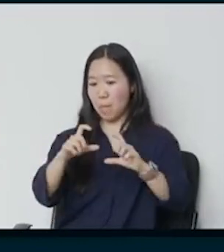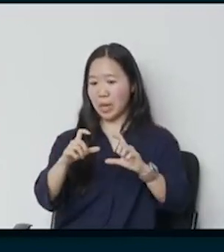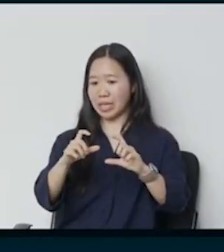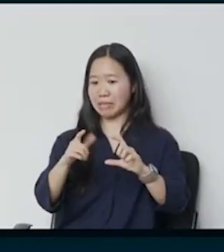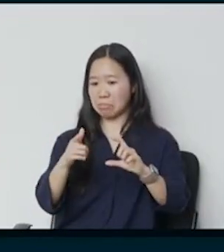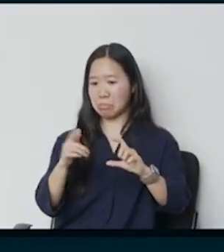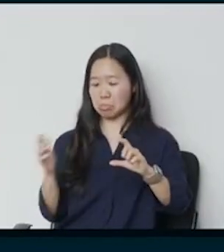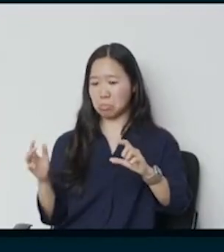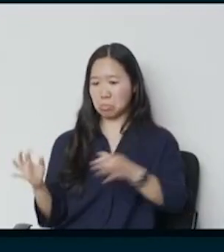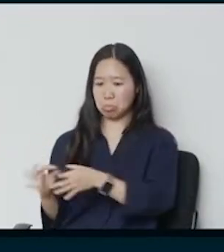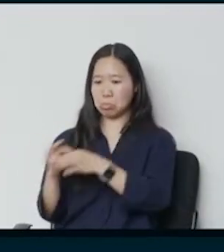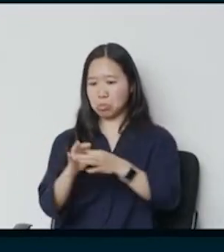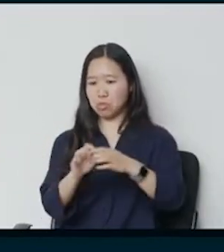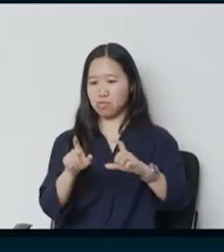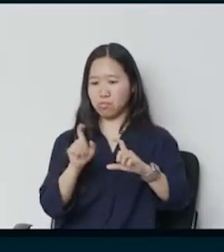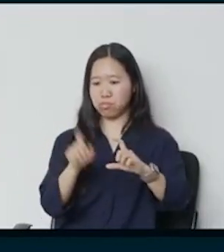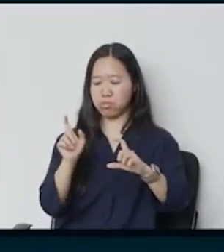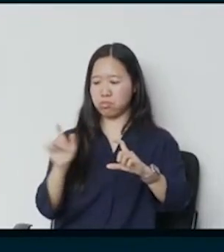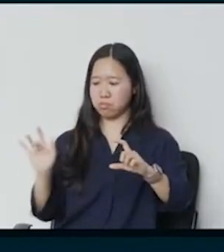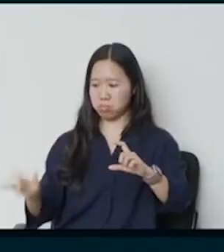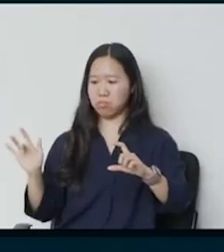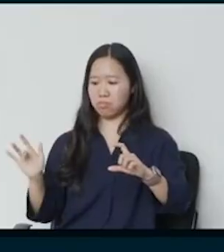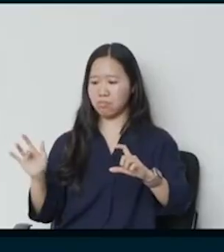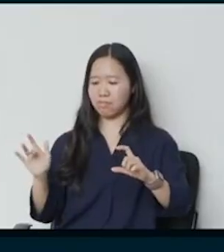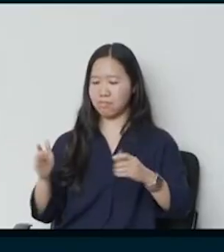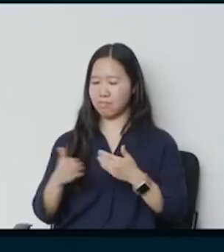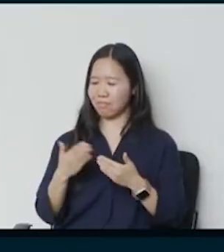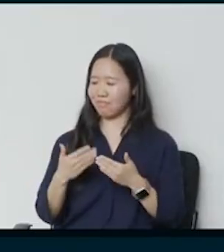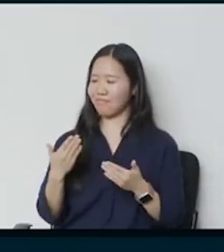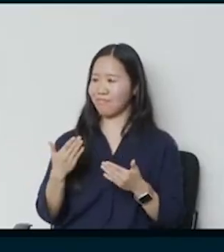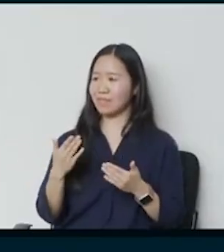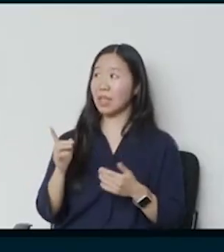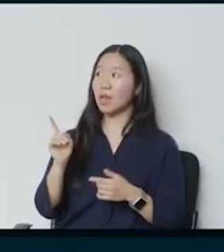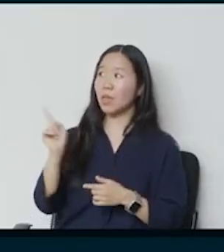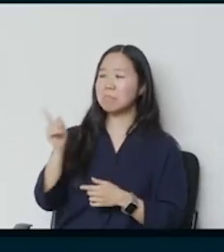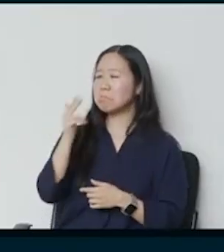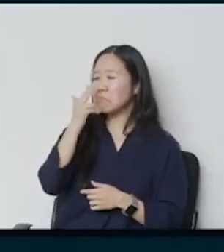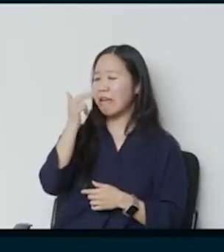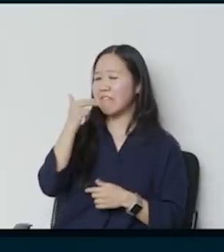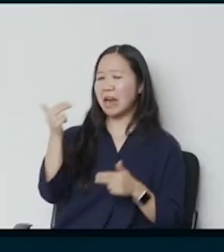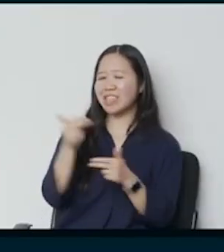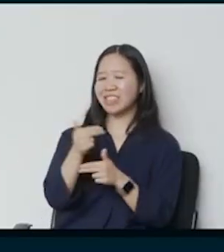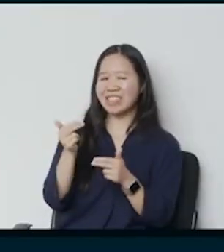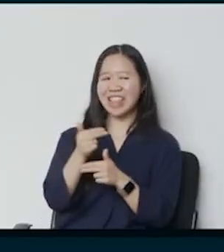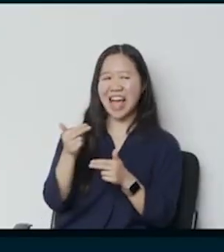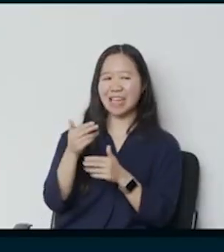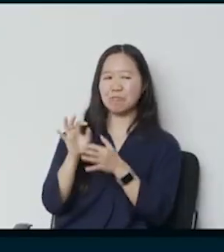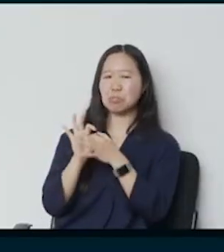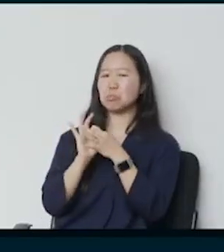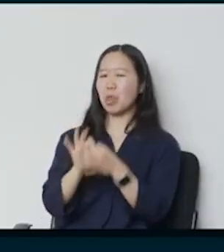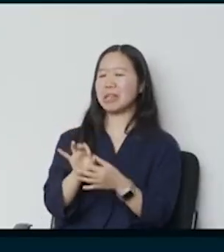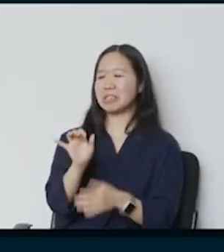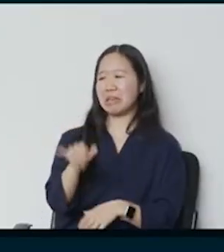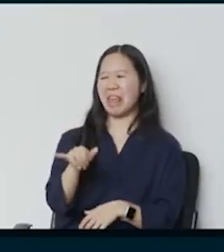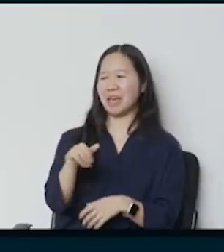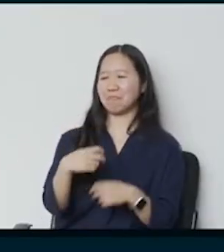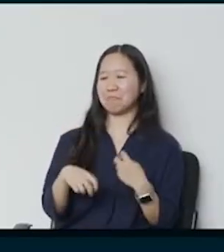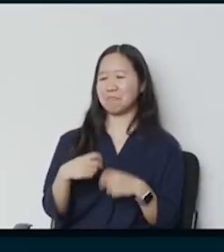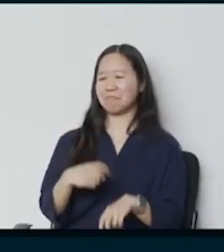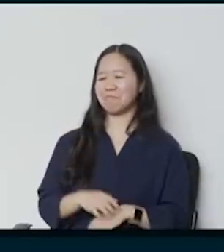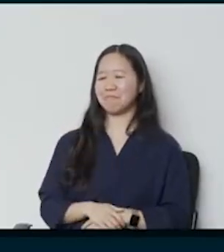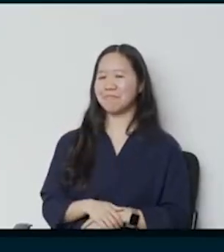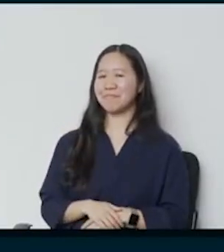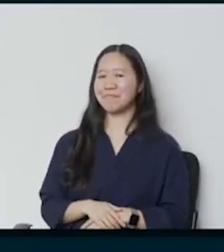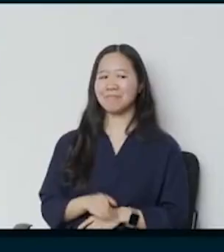screen reader user. So this is kind of a funny slide that relates to that. So you might have